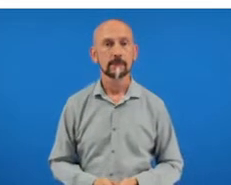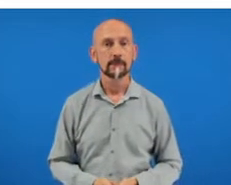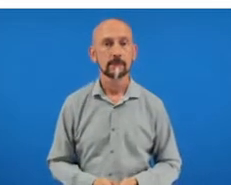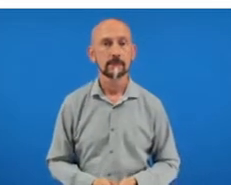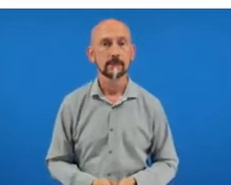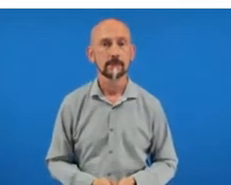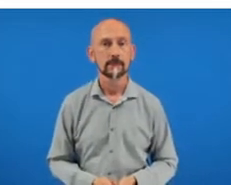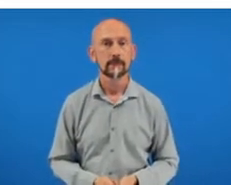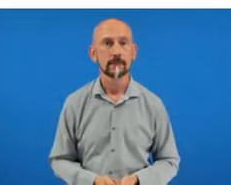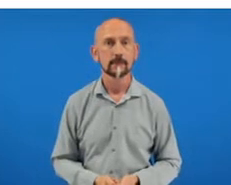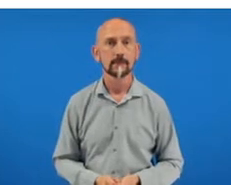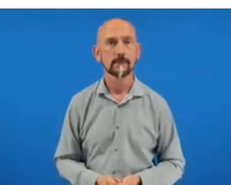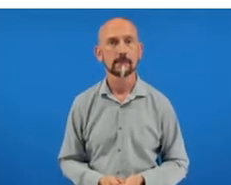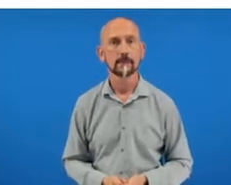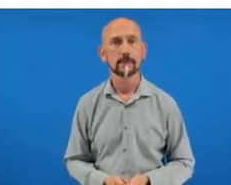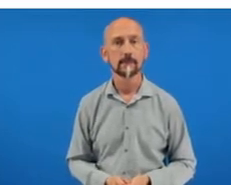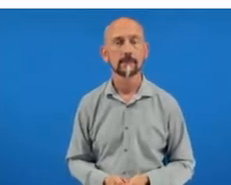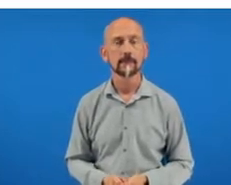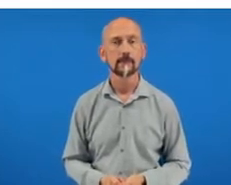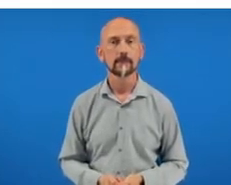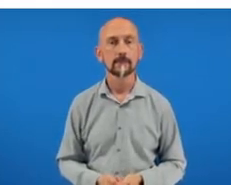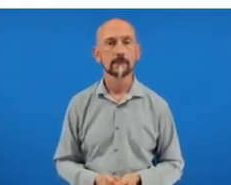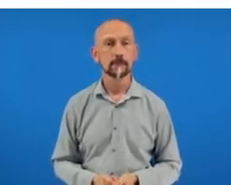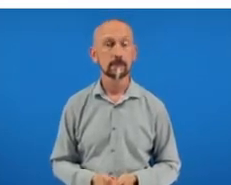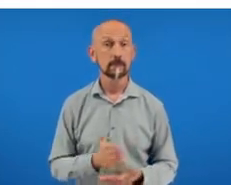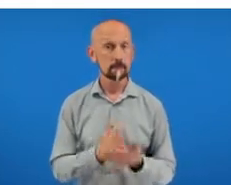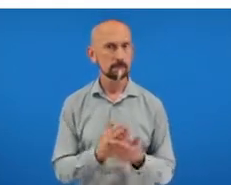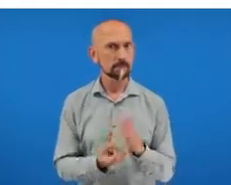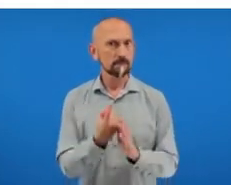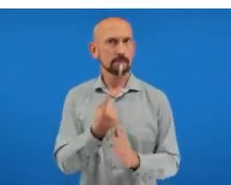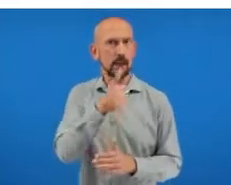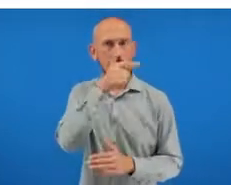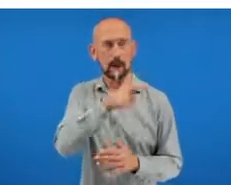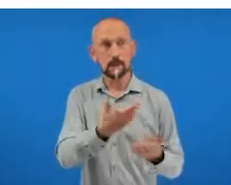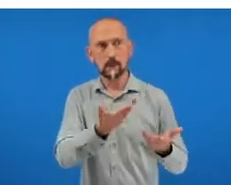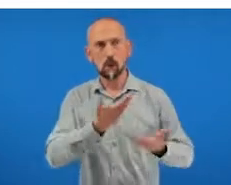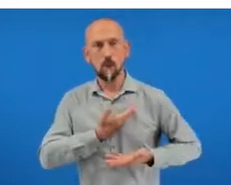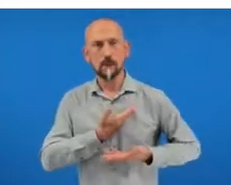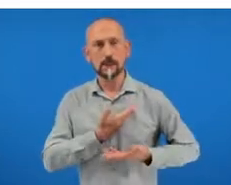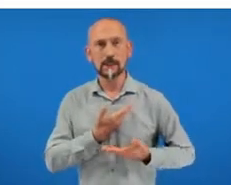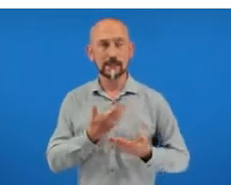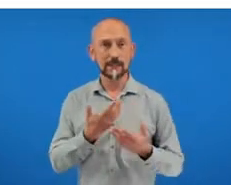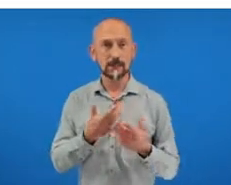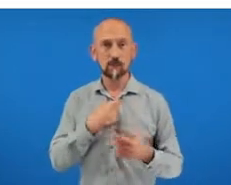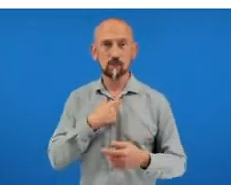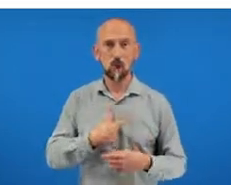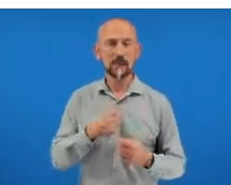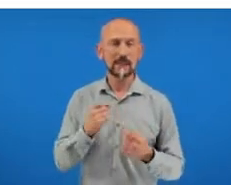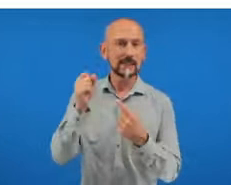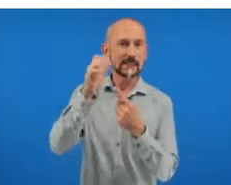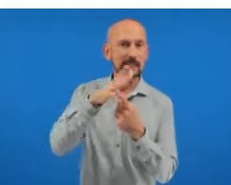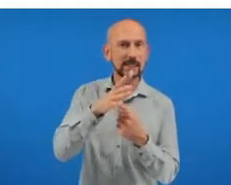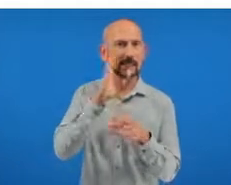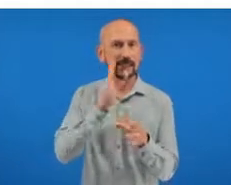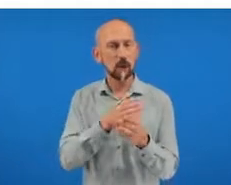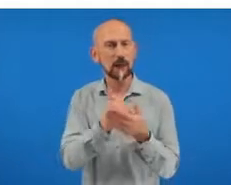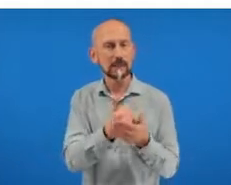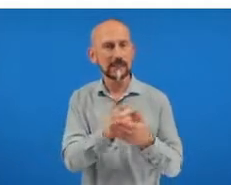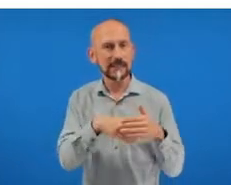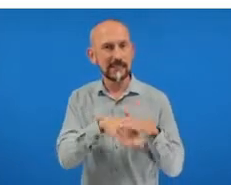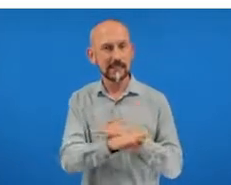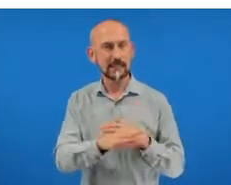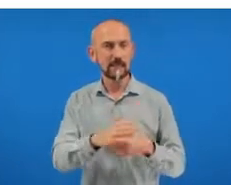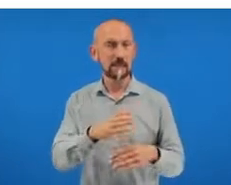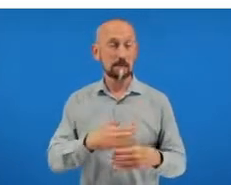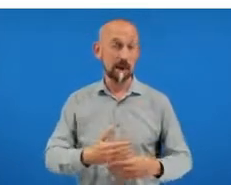I was fortunate to be offered a role as a senior psychotherapist in perinatal services in March 2020. The role was